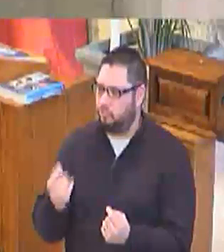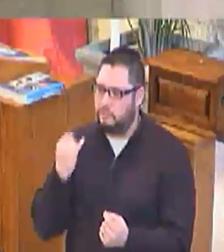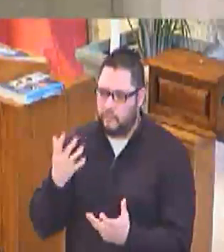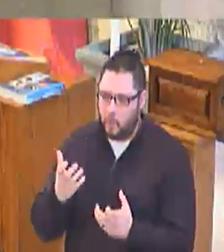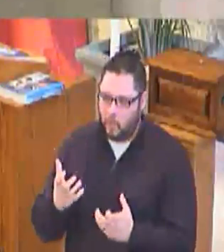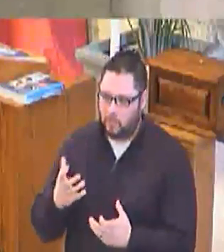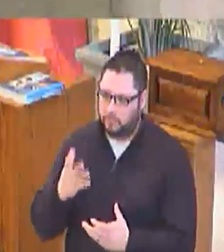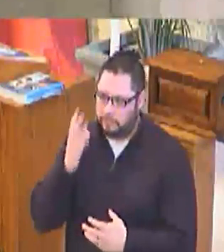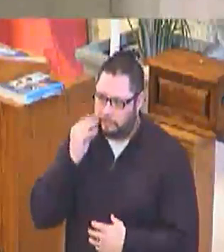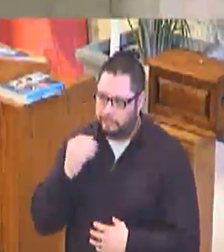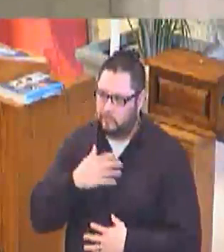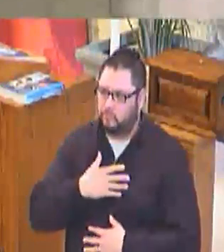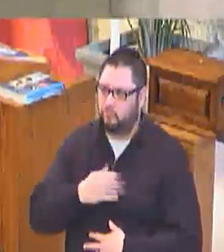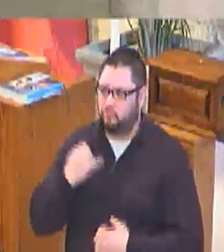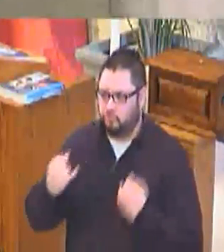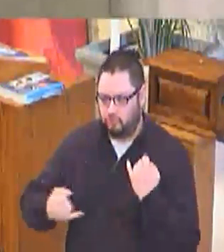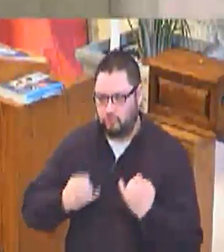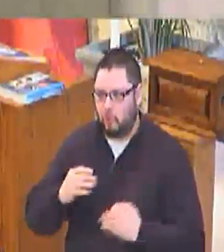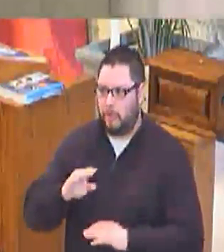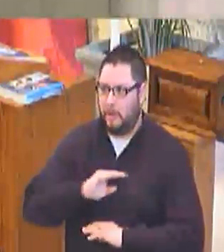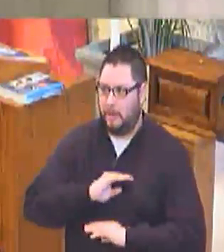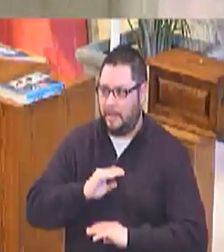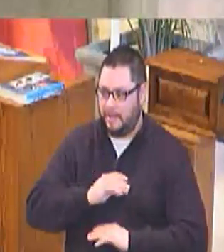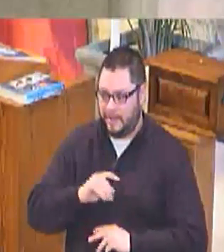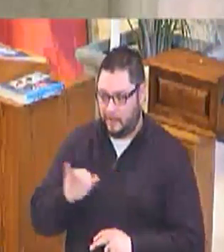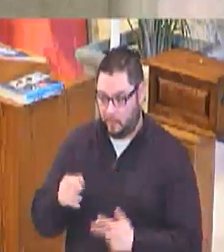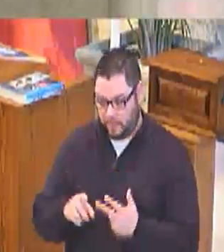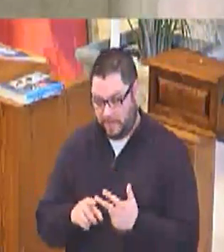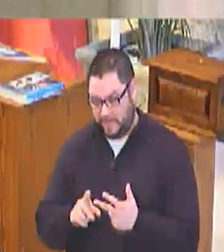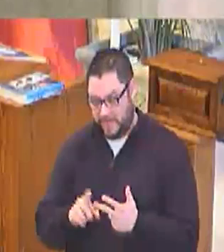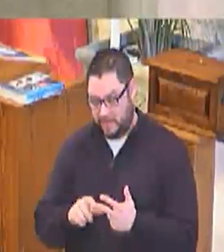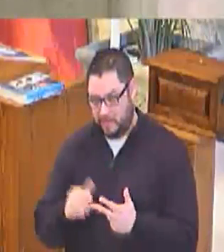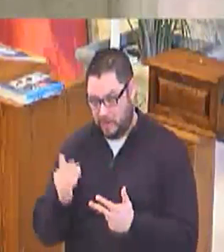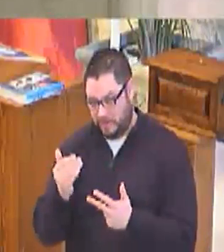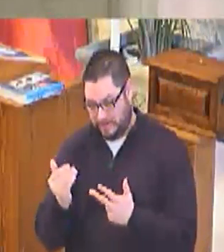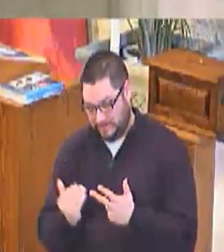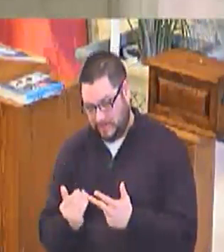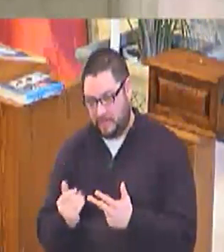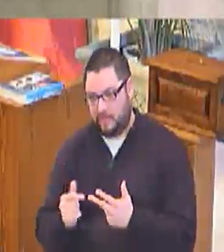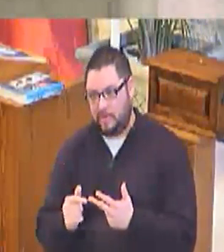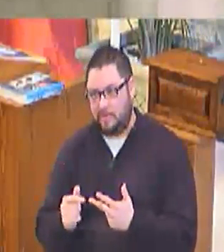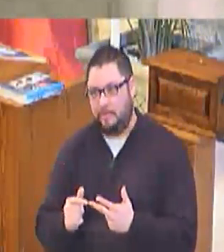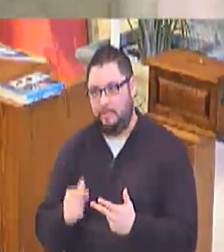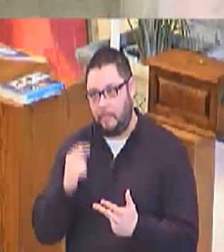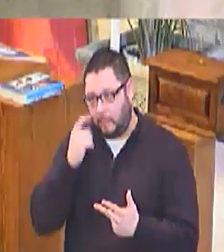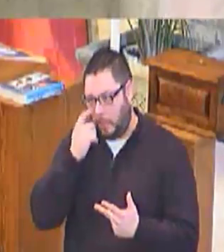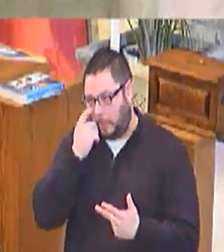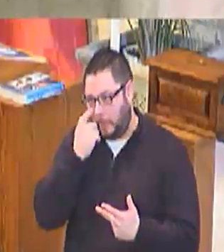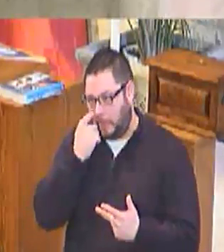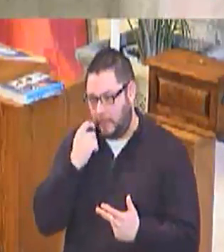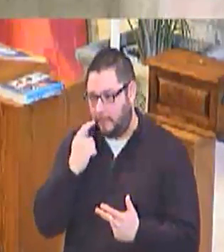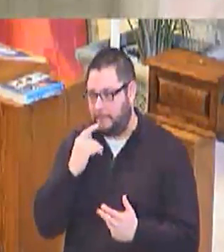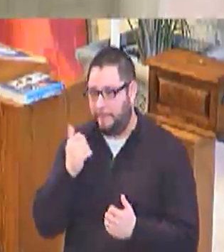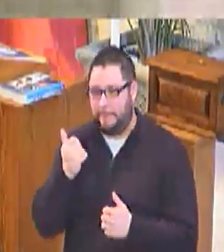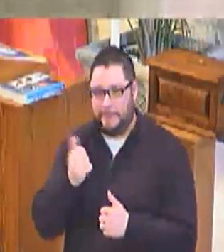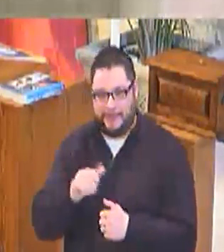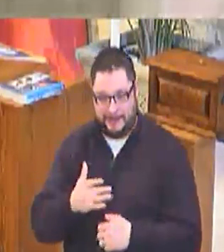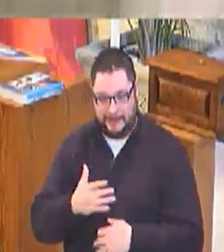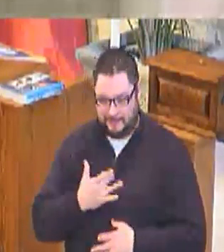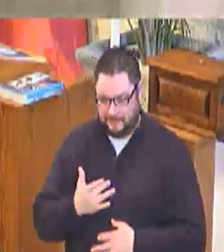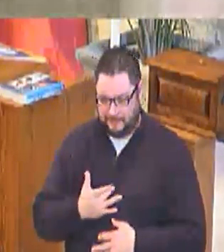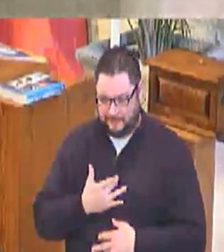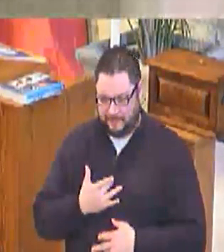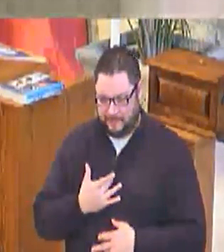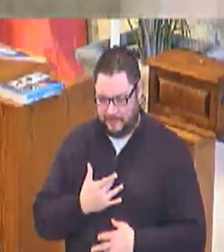and contentment. And I believe that third step for me is that we have to overcome any sense